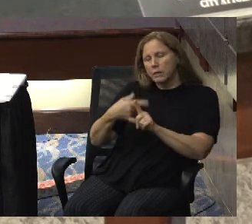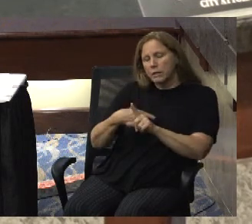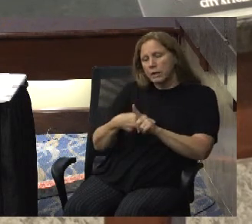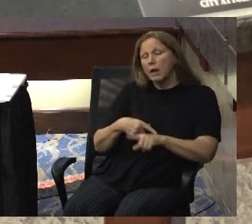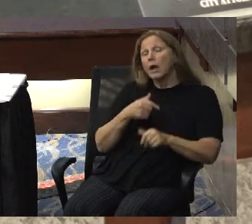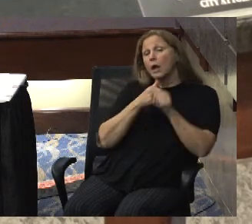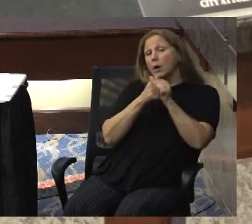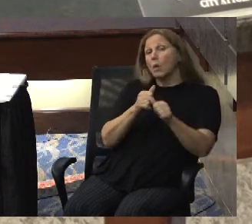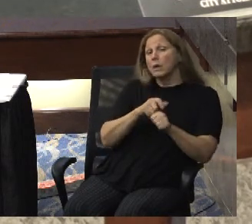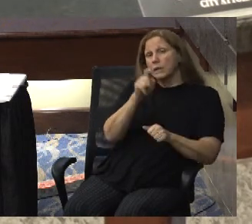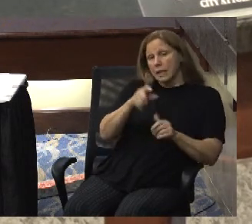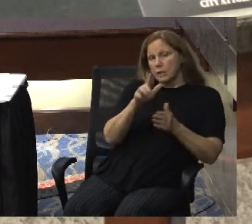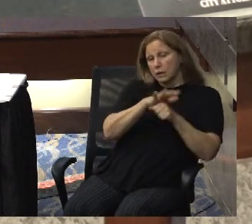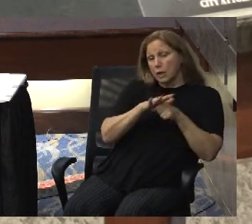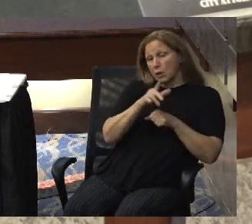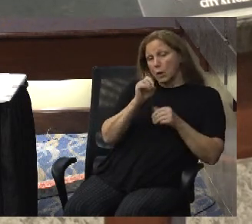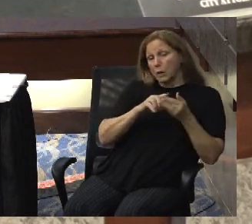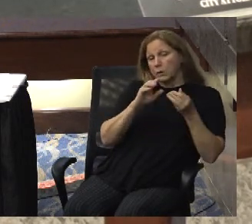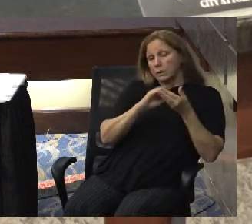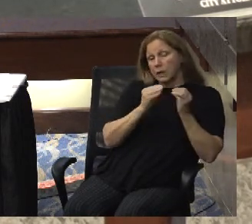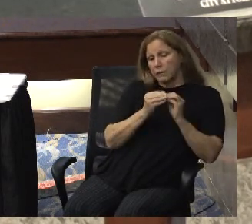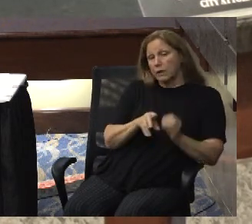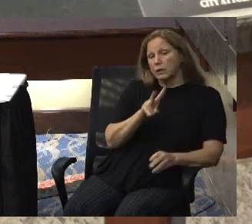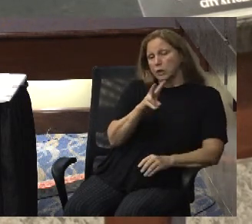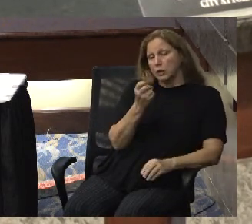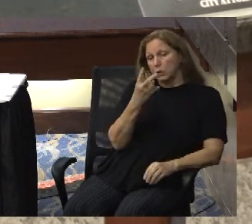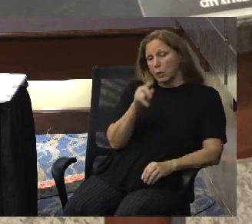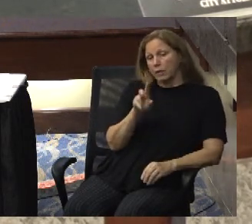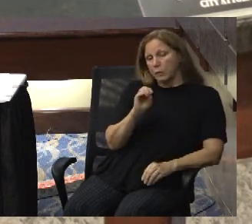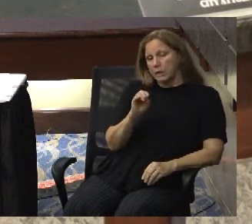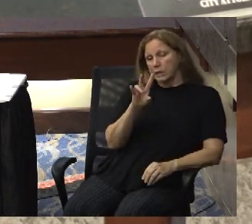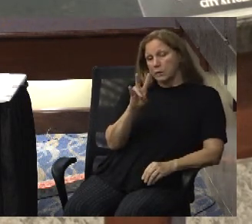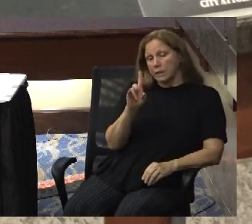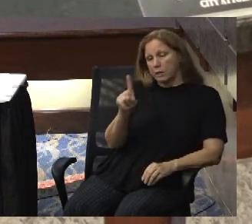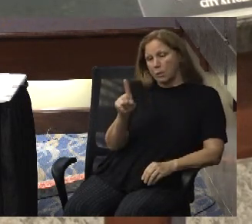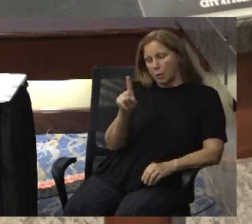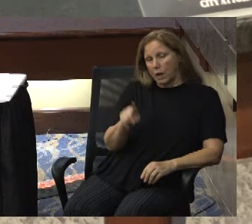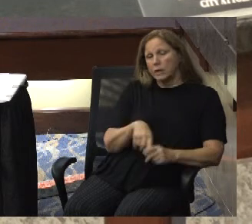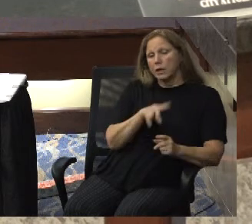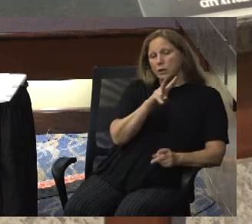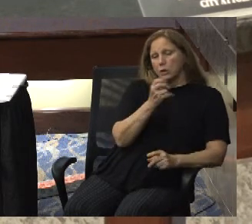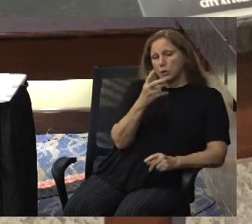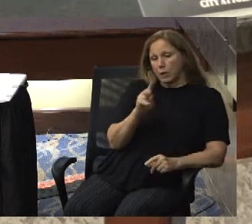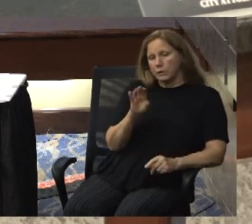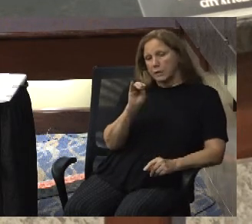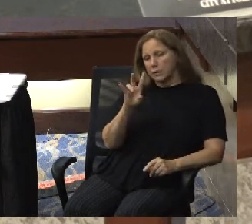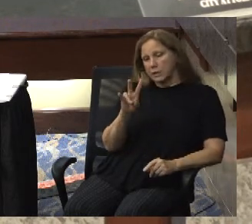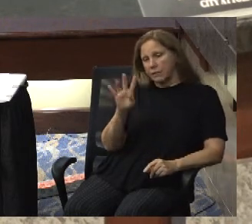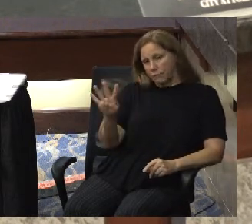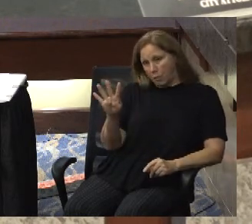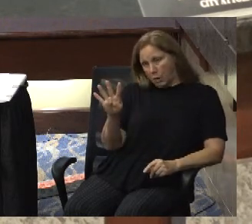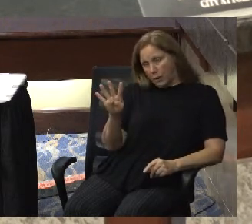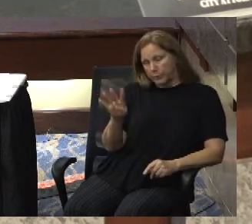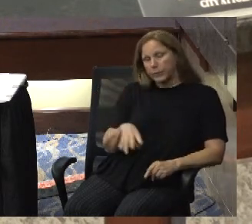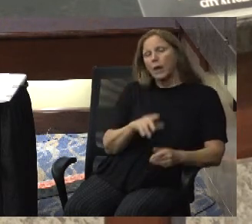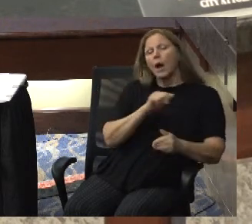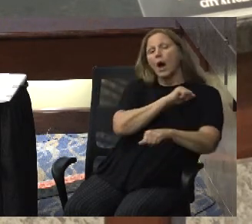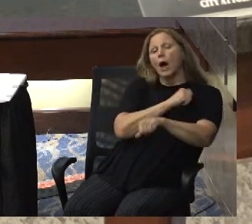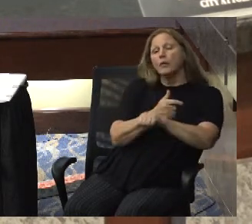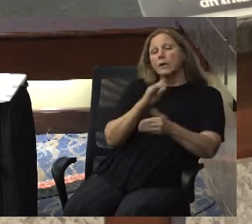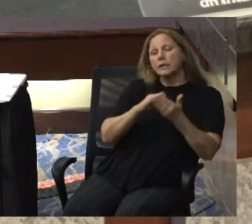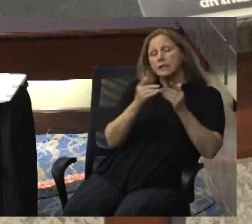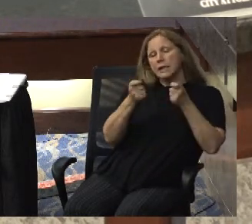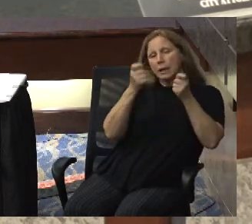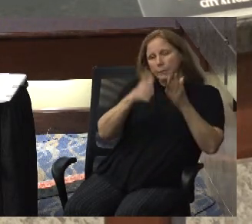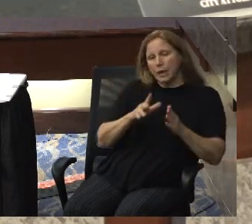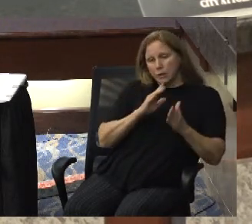accordance with Texas Local Government Code Sections 212.071 through 212.074, authorizing the city manager to